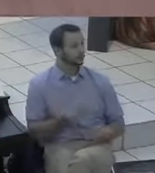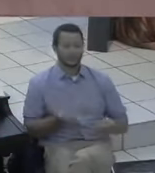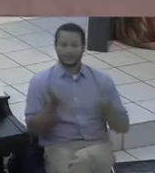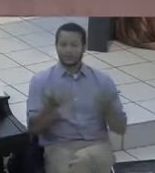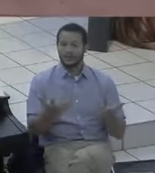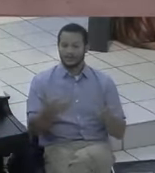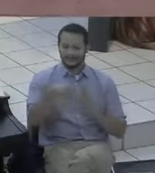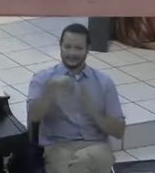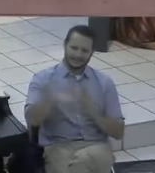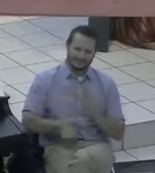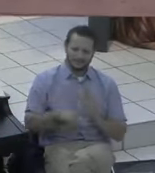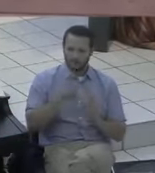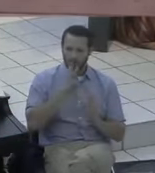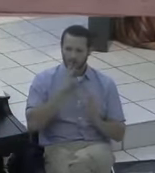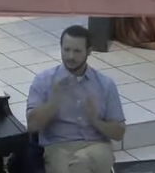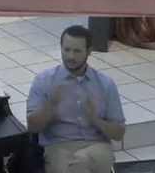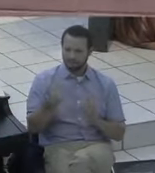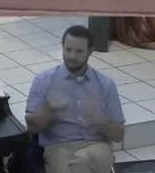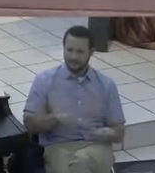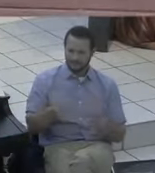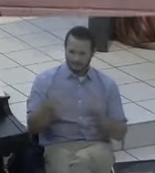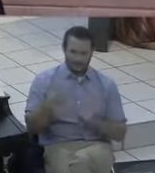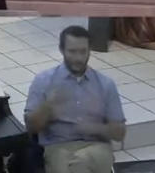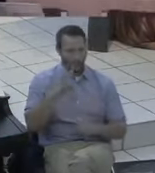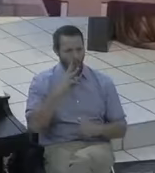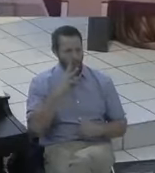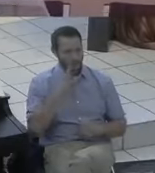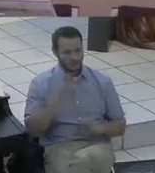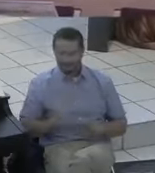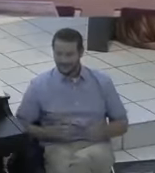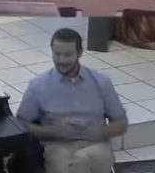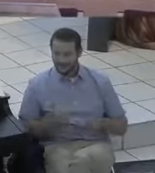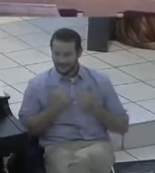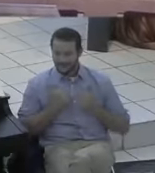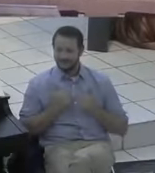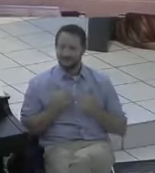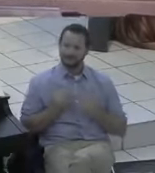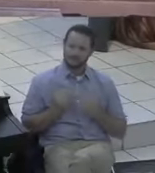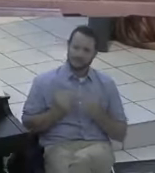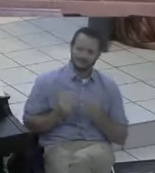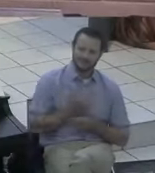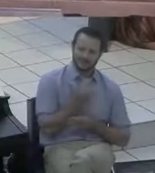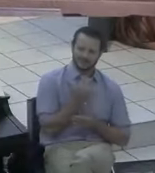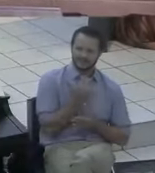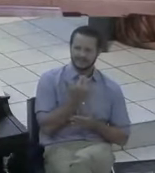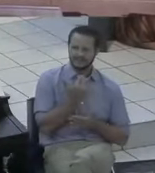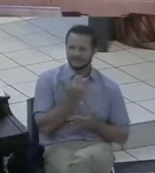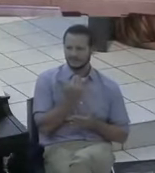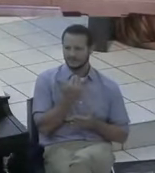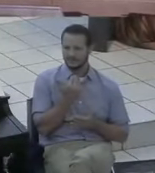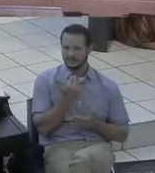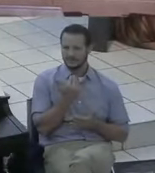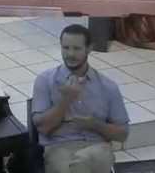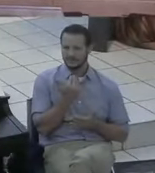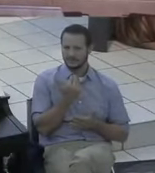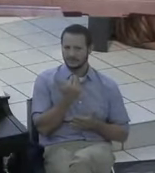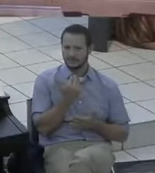baptism, waters of life, waters of refreshment, waters of